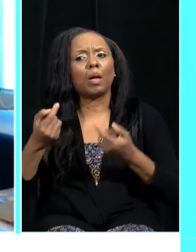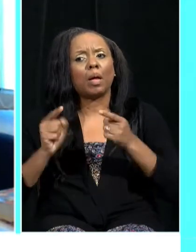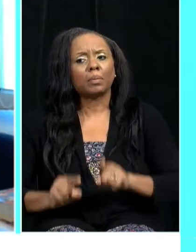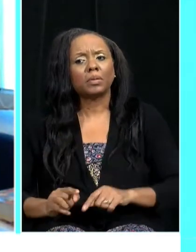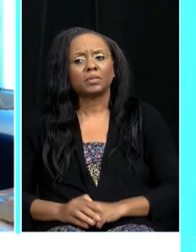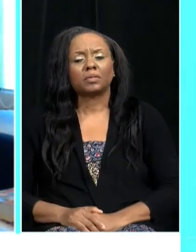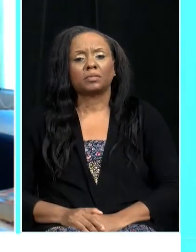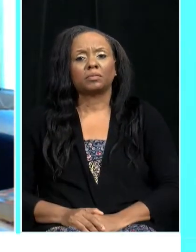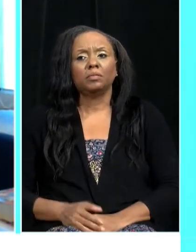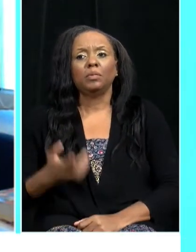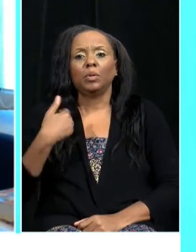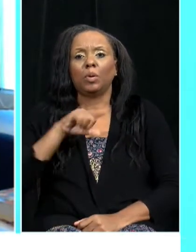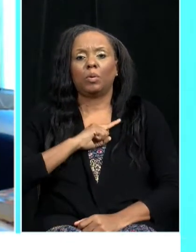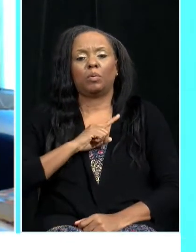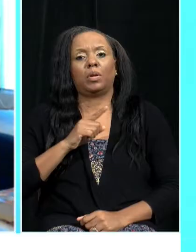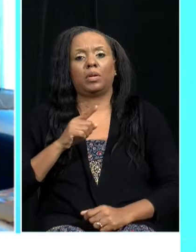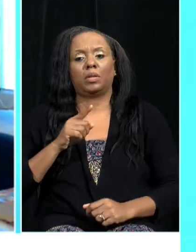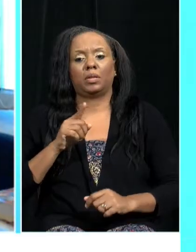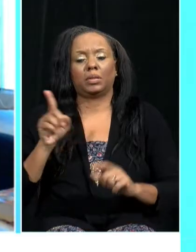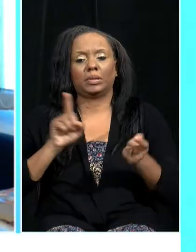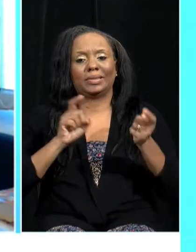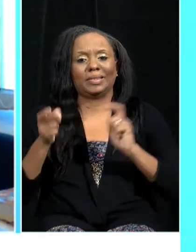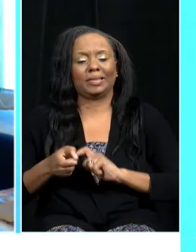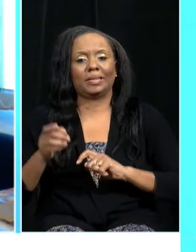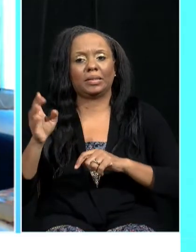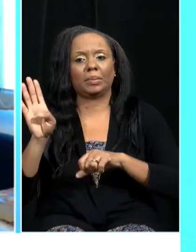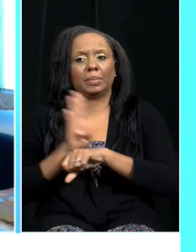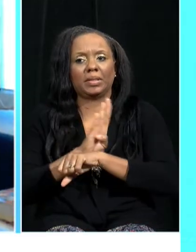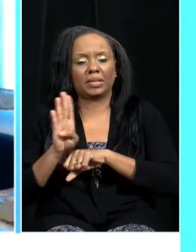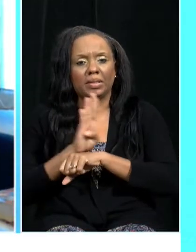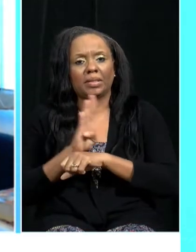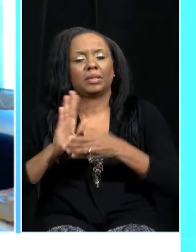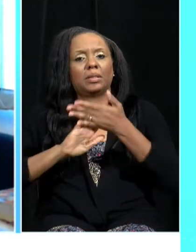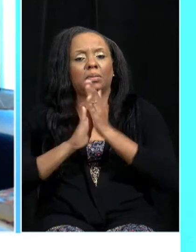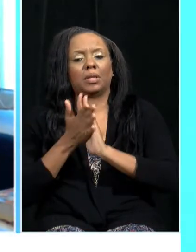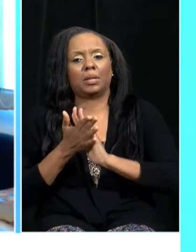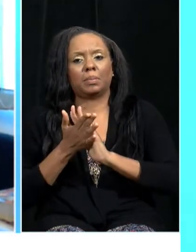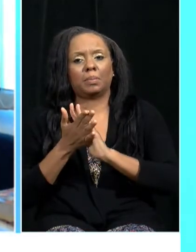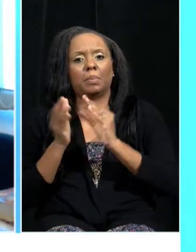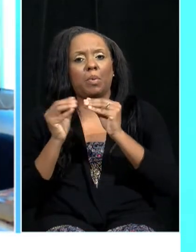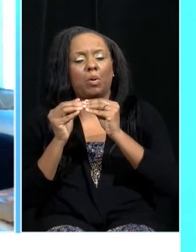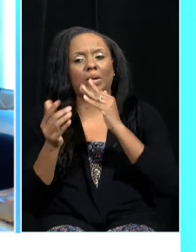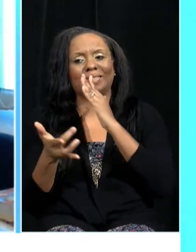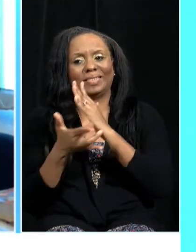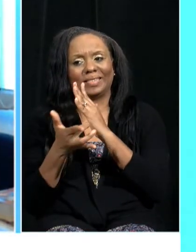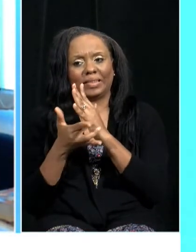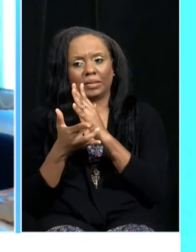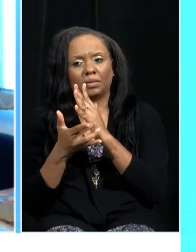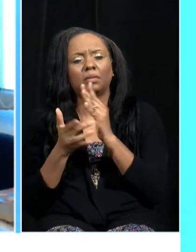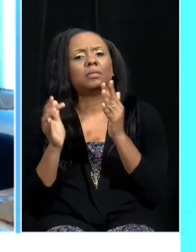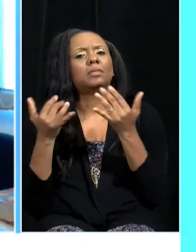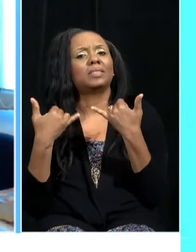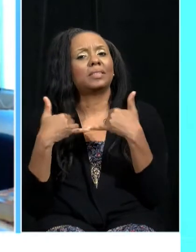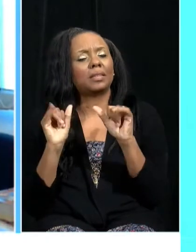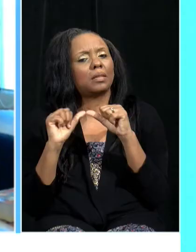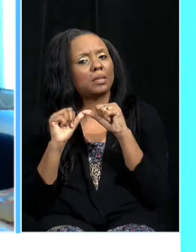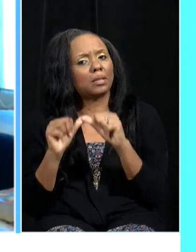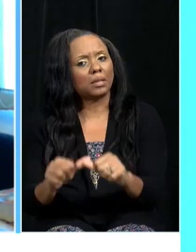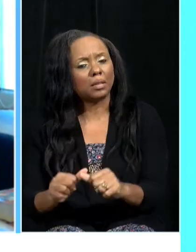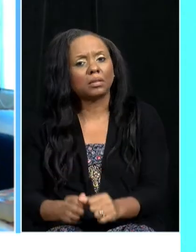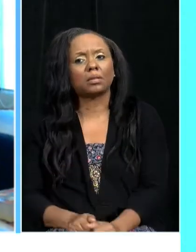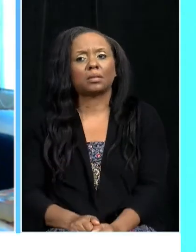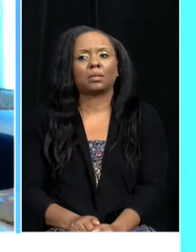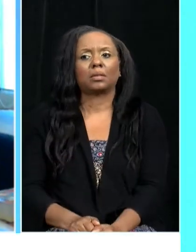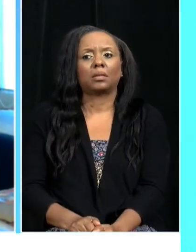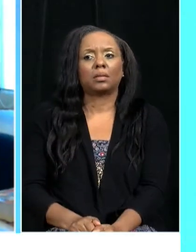to digitize business services. That's still an ongoing program. The government's gone a long way towards completing that,